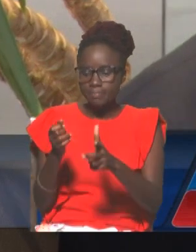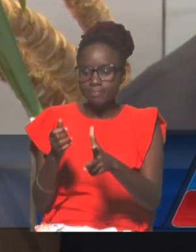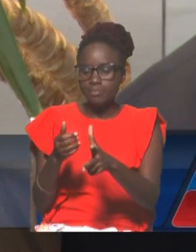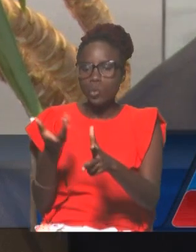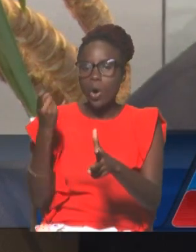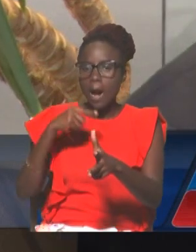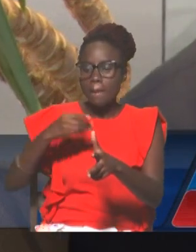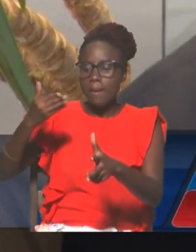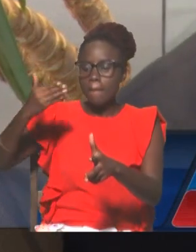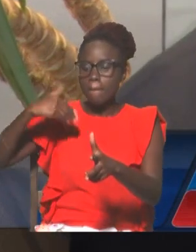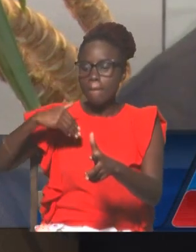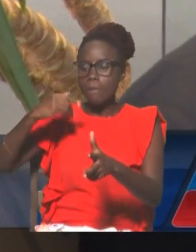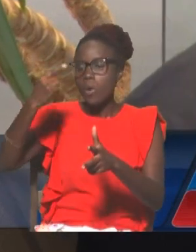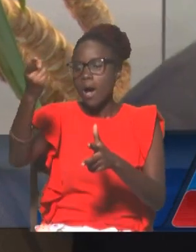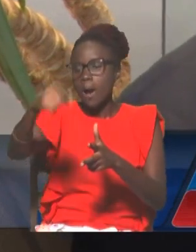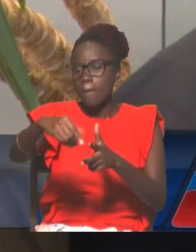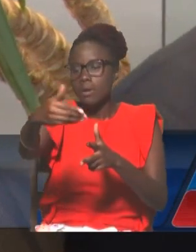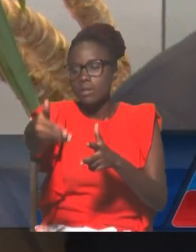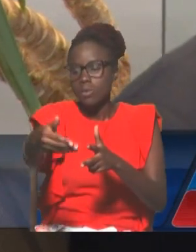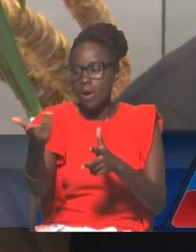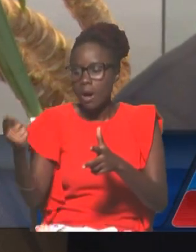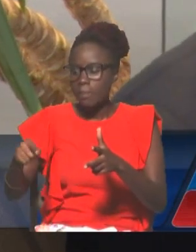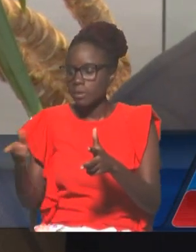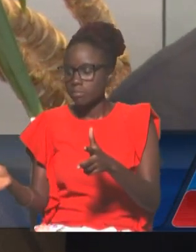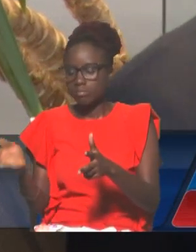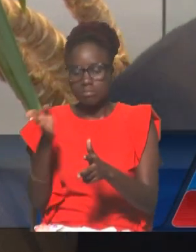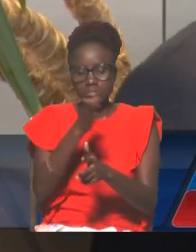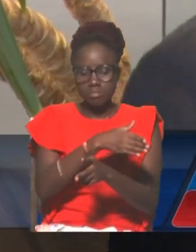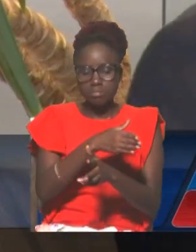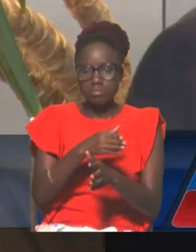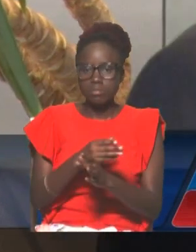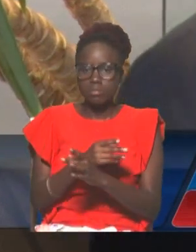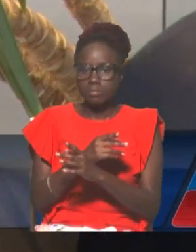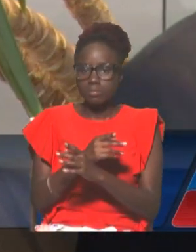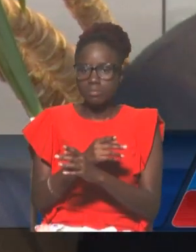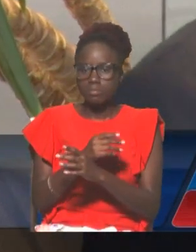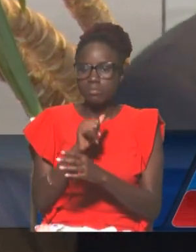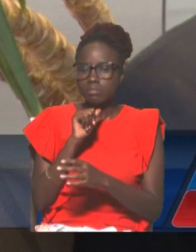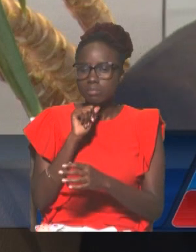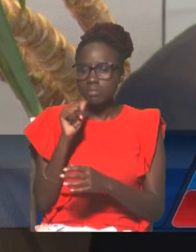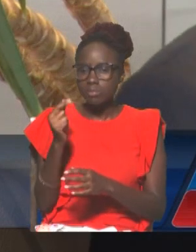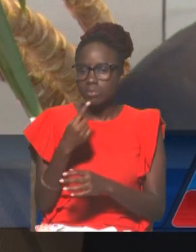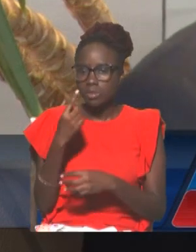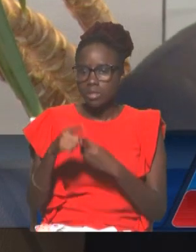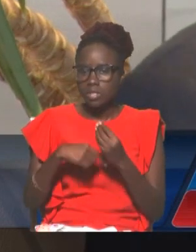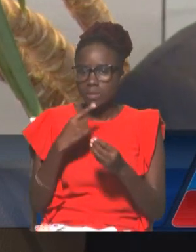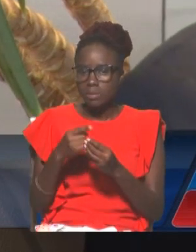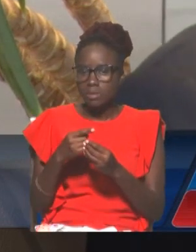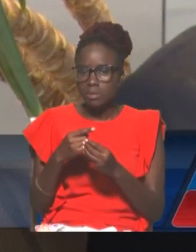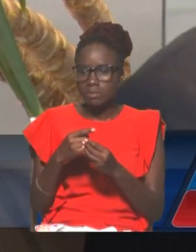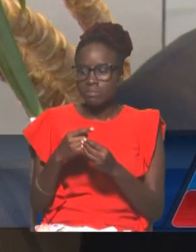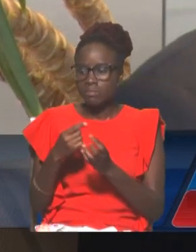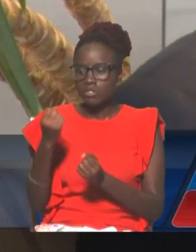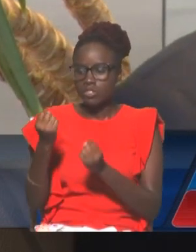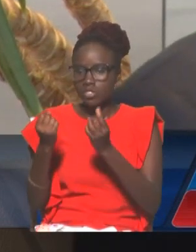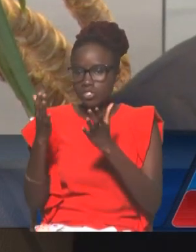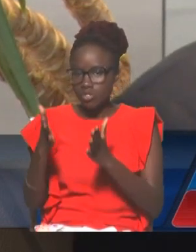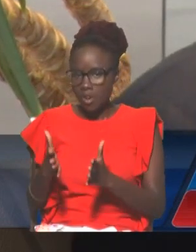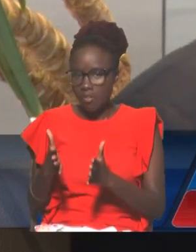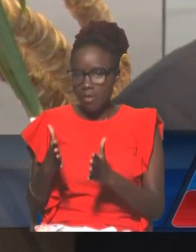because preserving life and preserving safety is not only about the driver. It's not just occupant